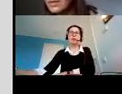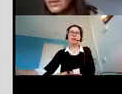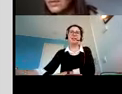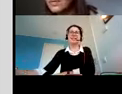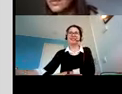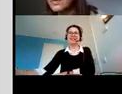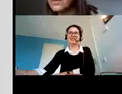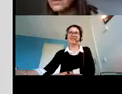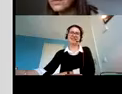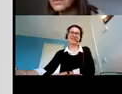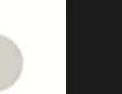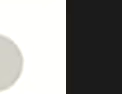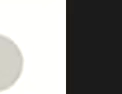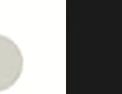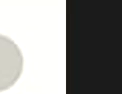deeper into it.